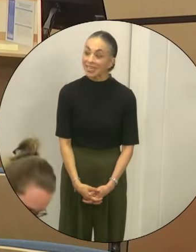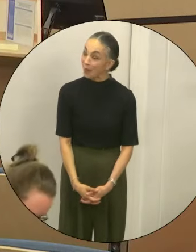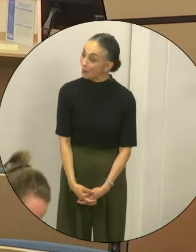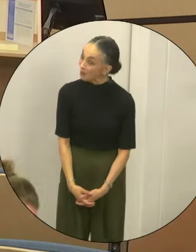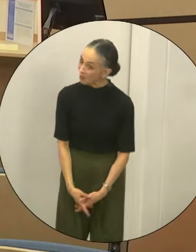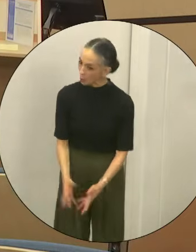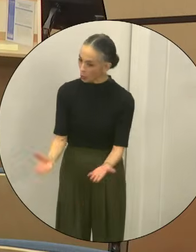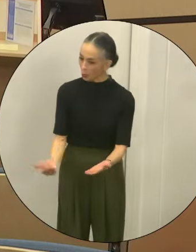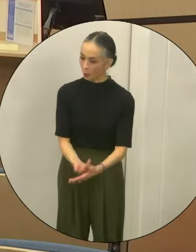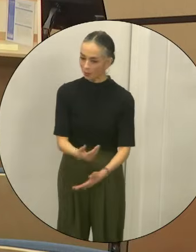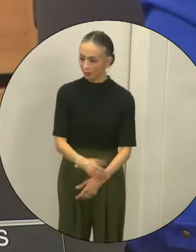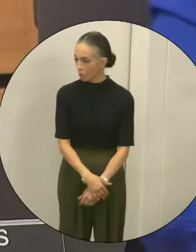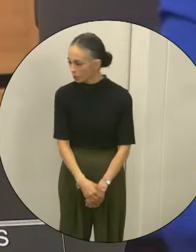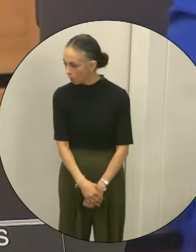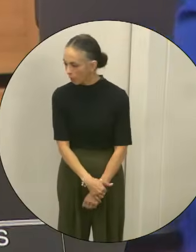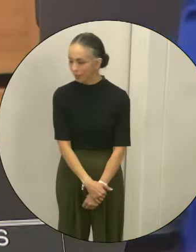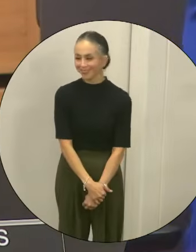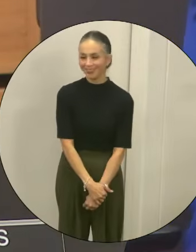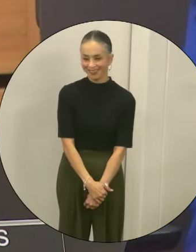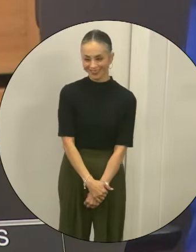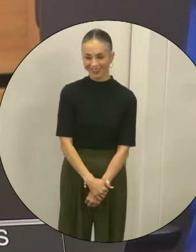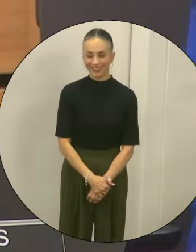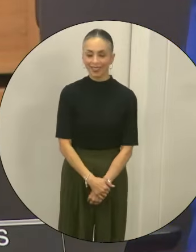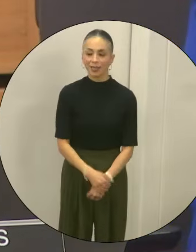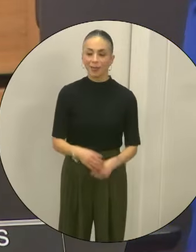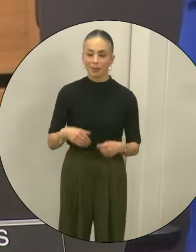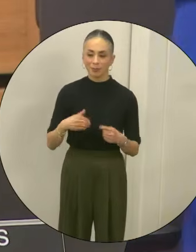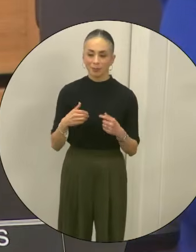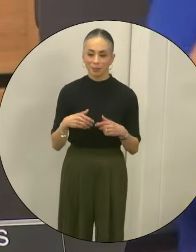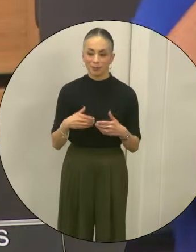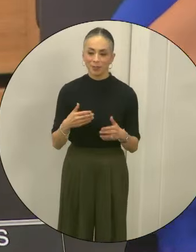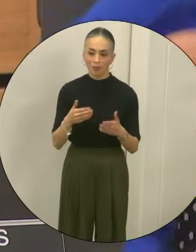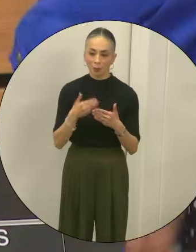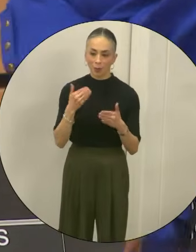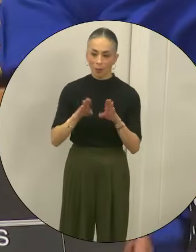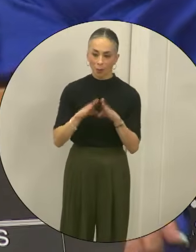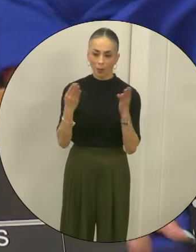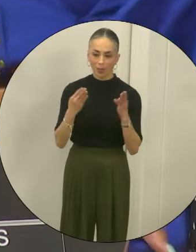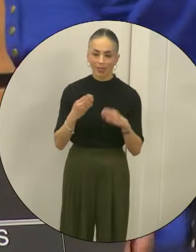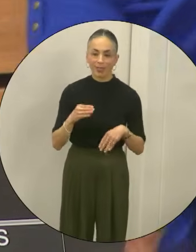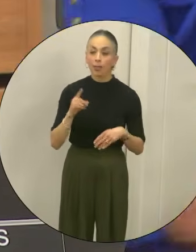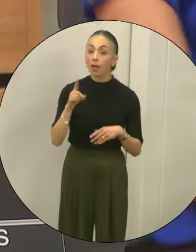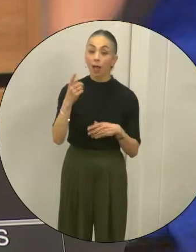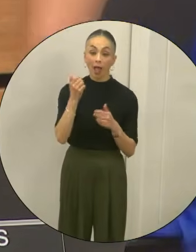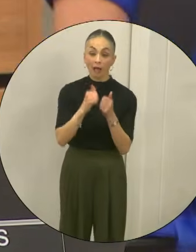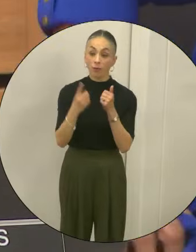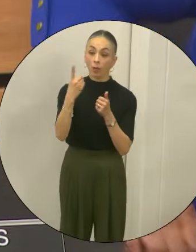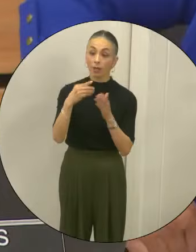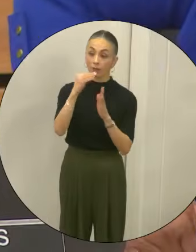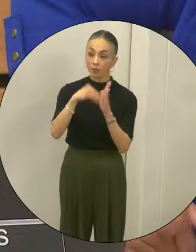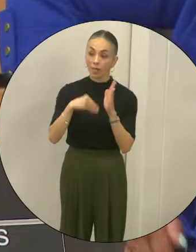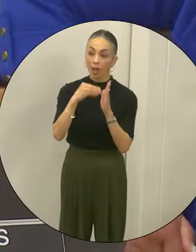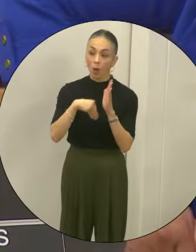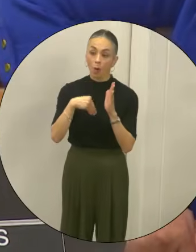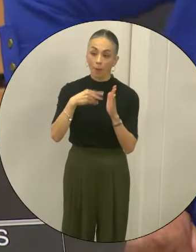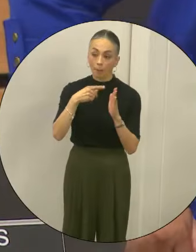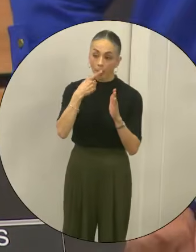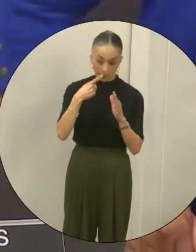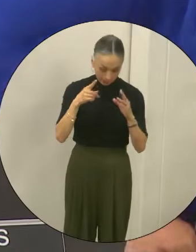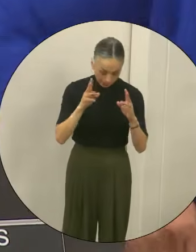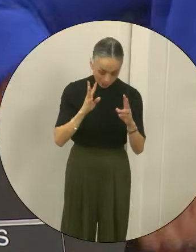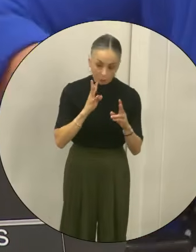Okay, before I open 1.02, has everybody had an opportunity to fill out a public speaker